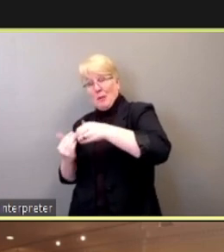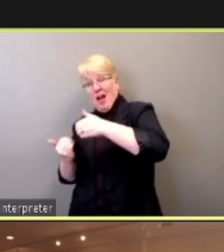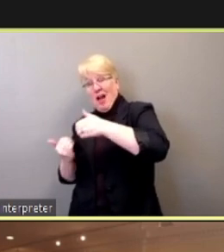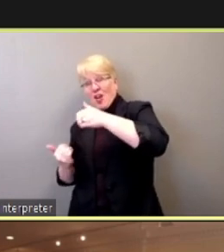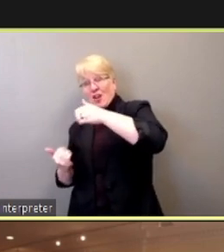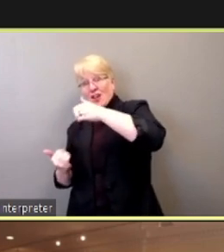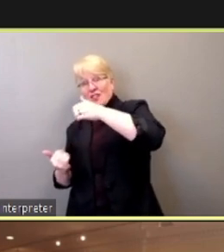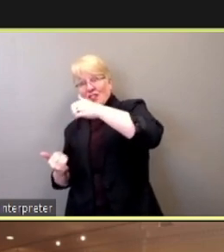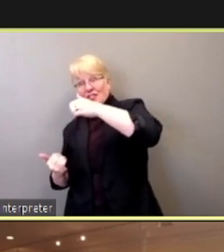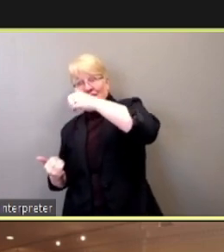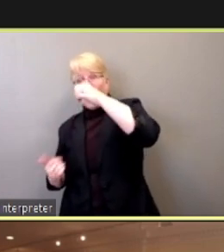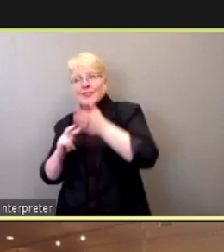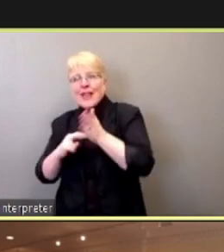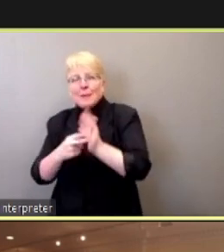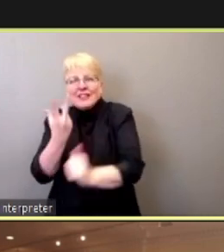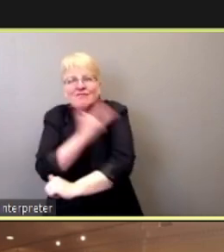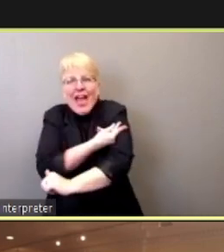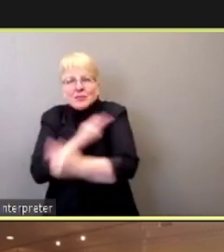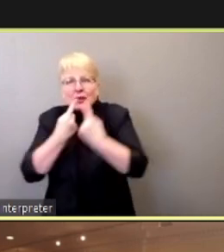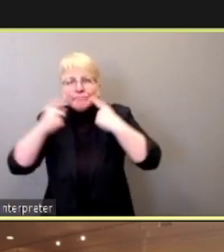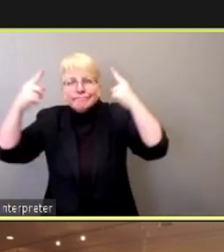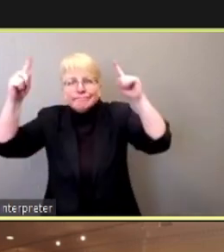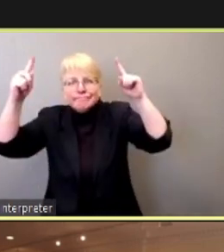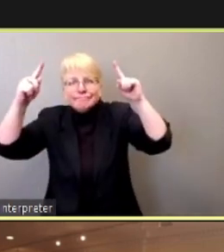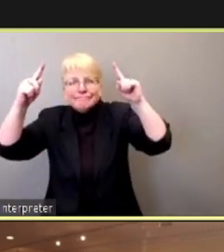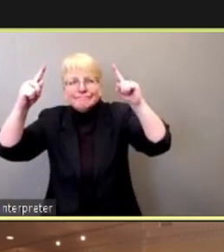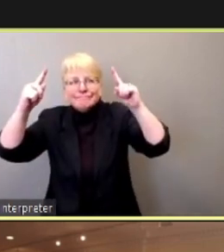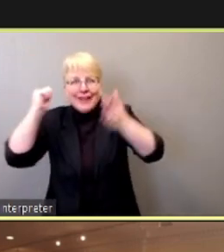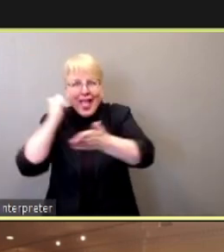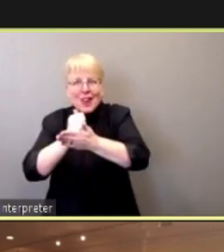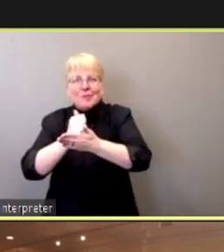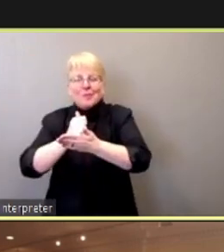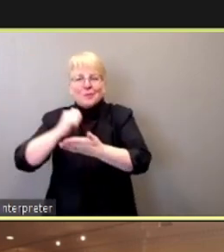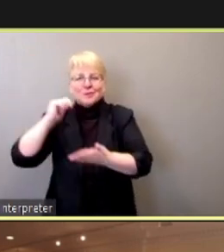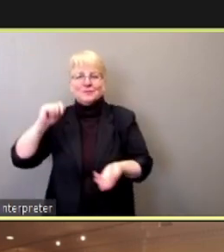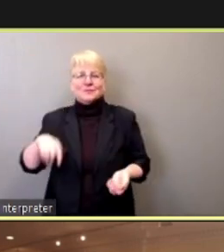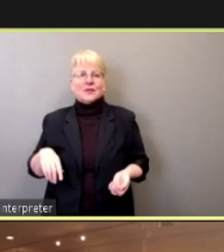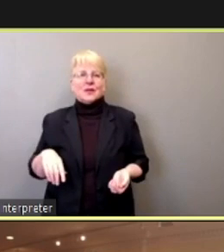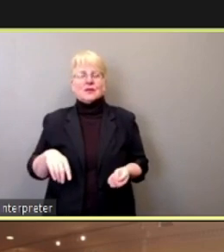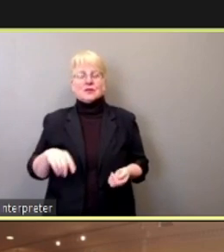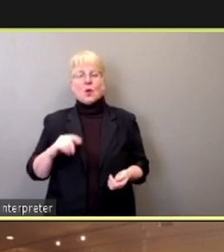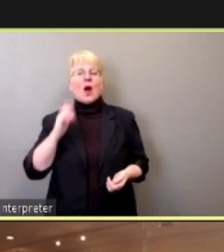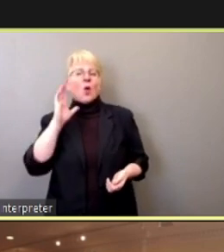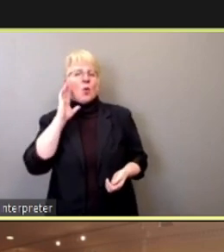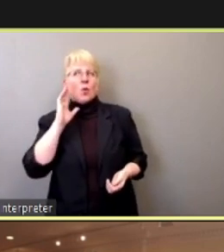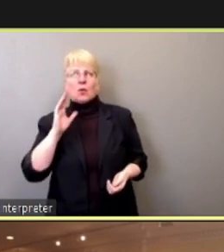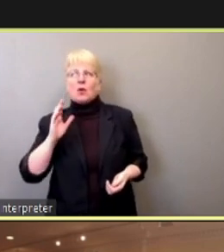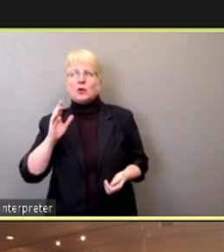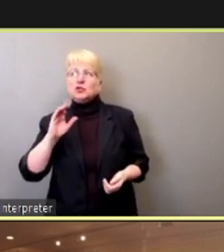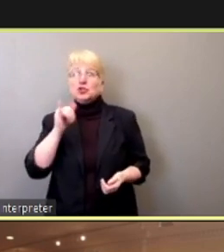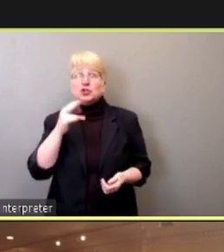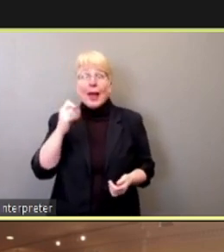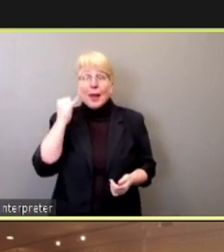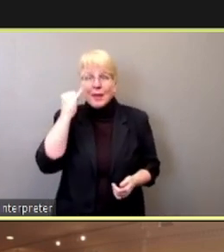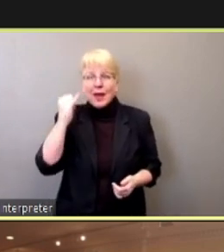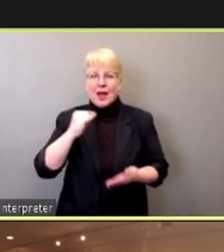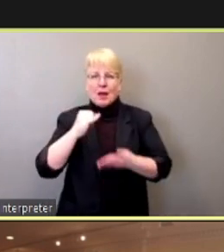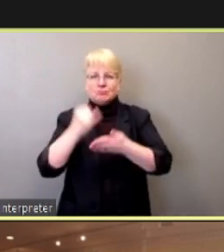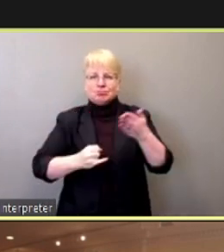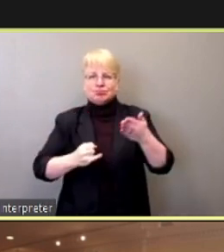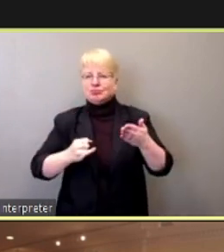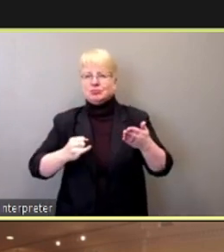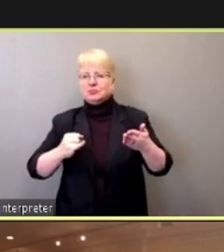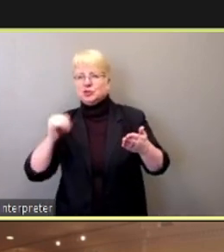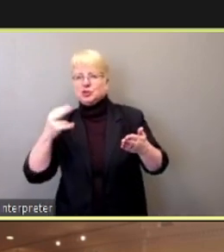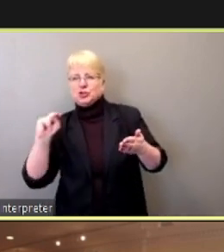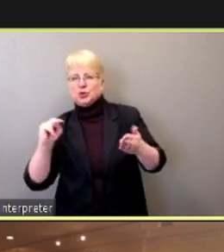and more and more effect. And when we get out, I don't have that graph today, but when we get out to June, there's a very, very